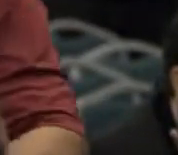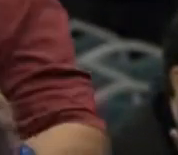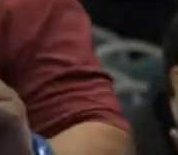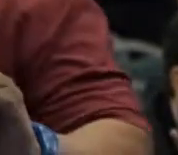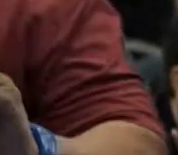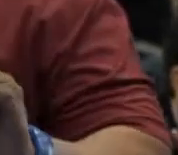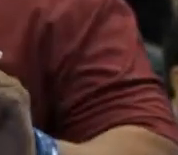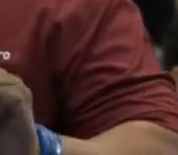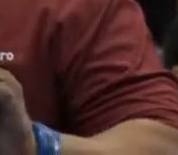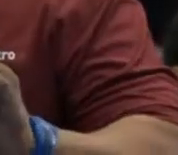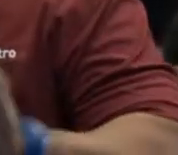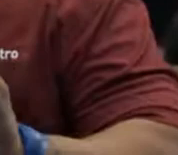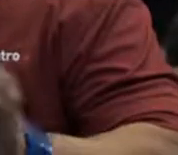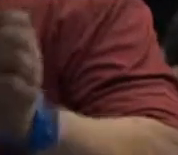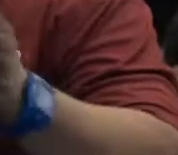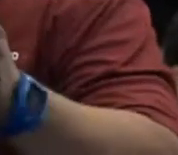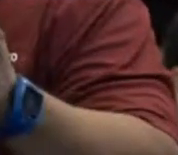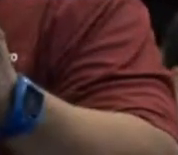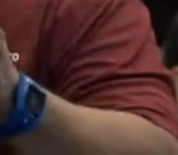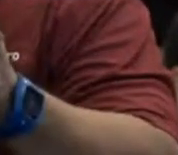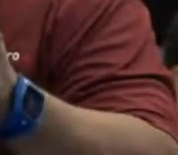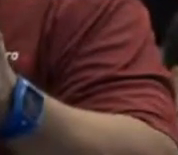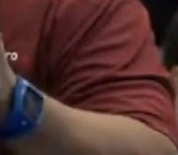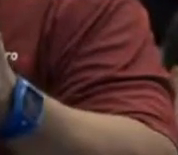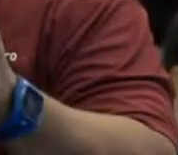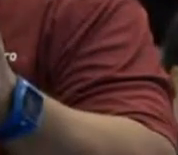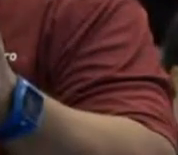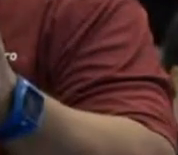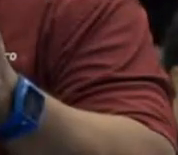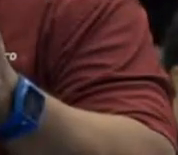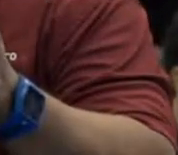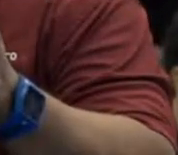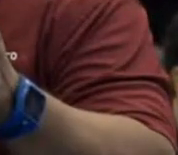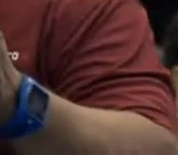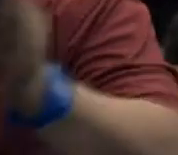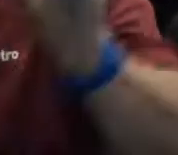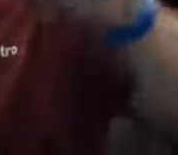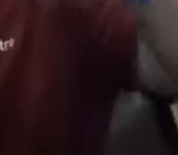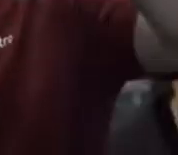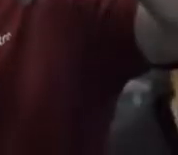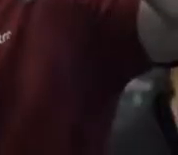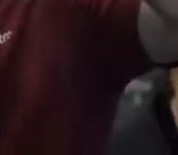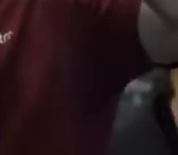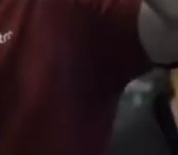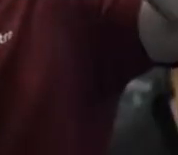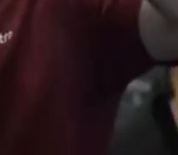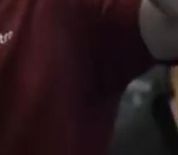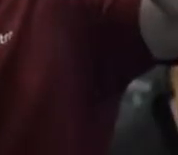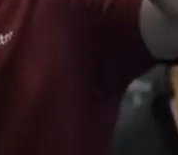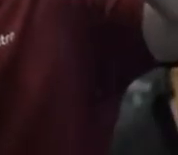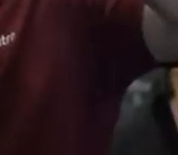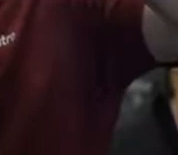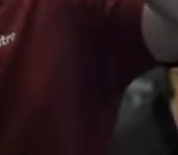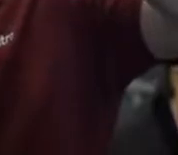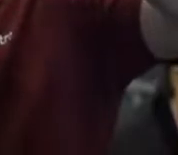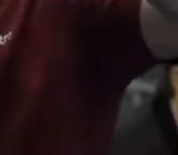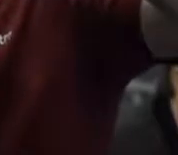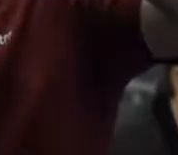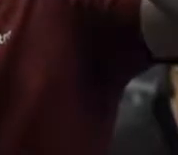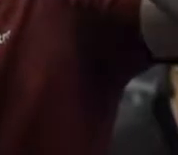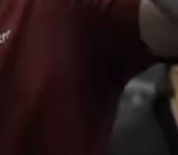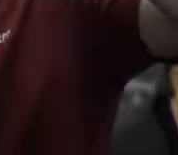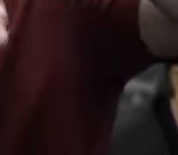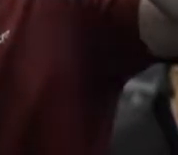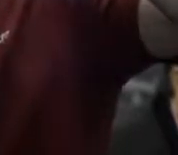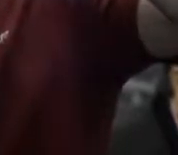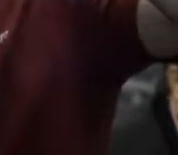besides the issue of the restrictions, I do mention they mentioned the number of accounts and the need to consolidate or close accounts